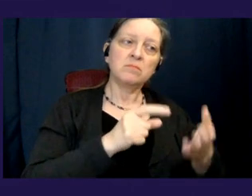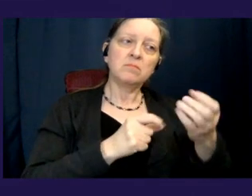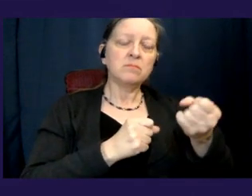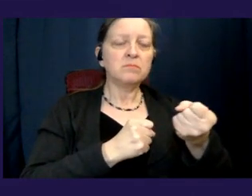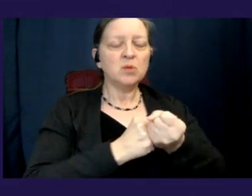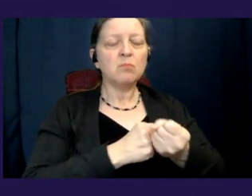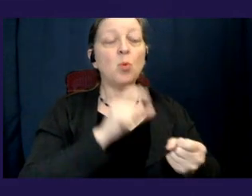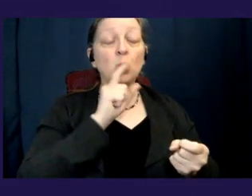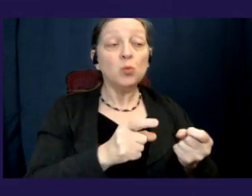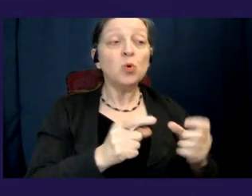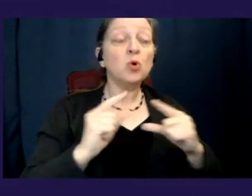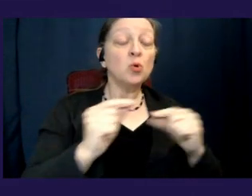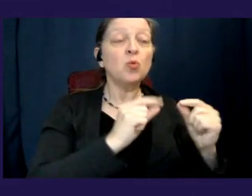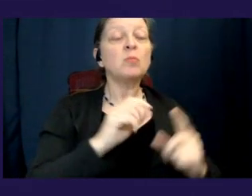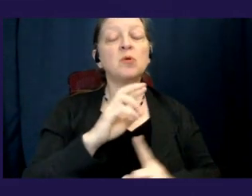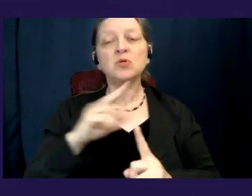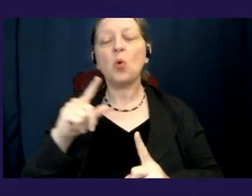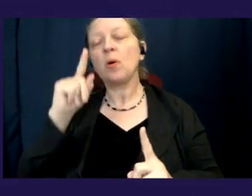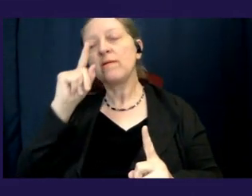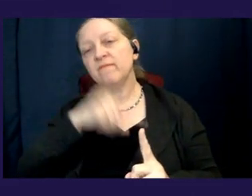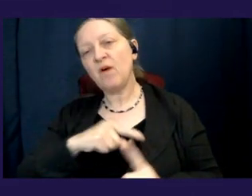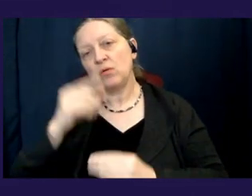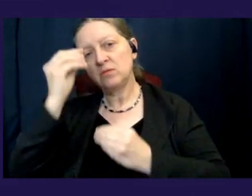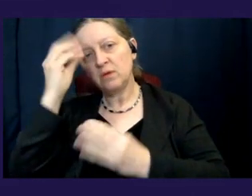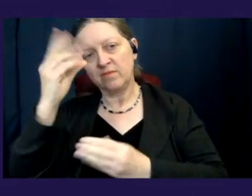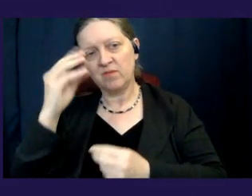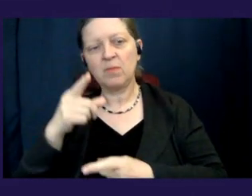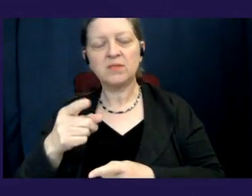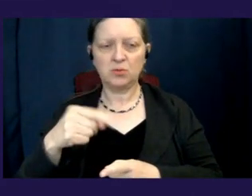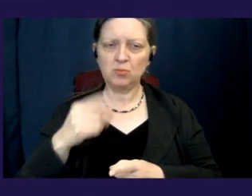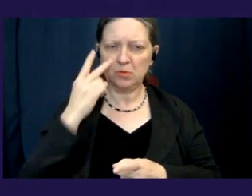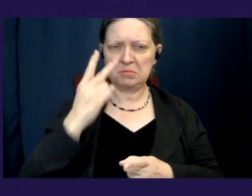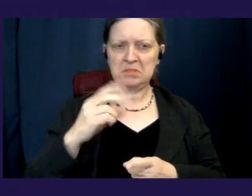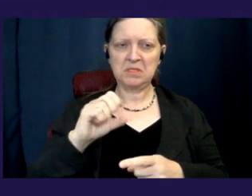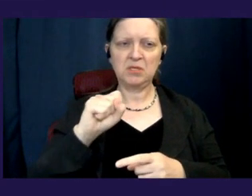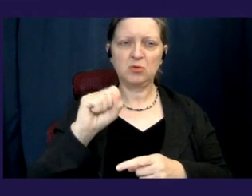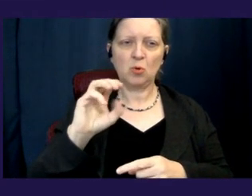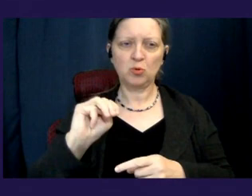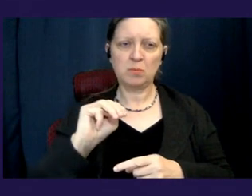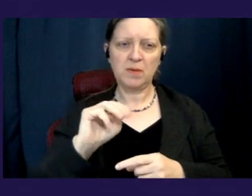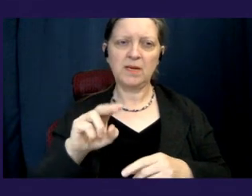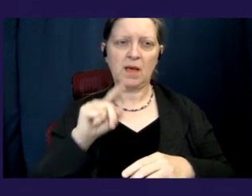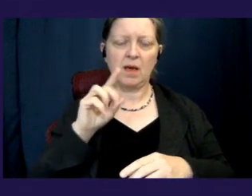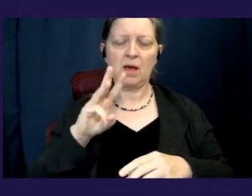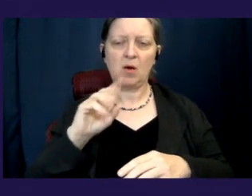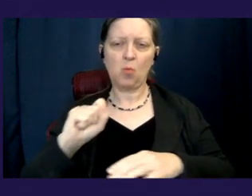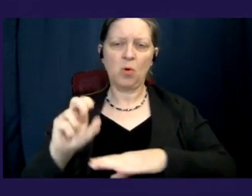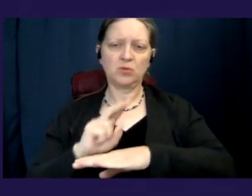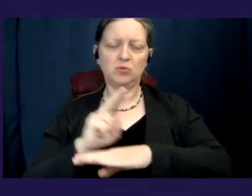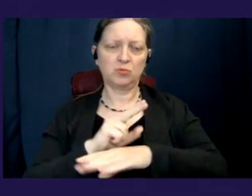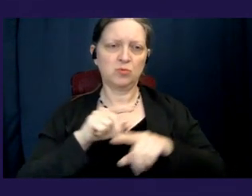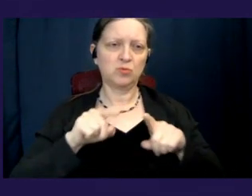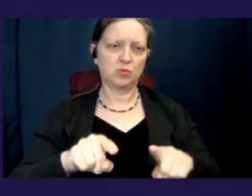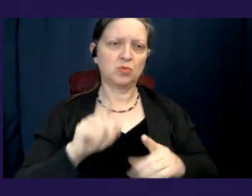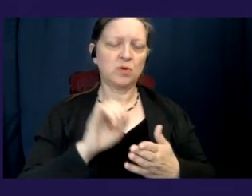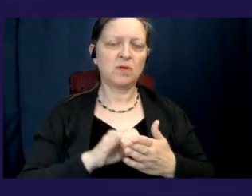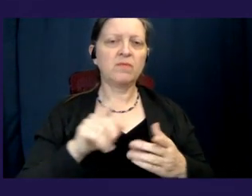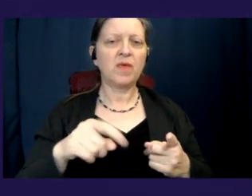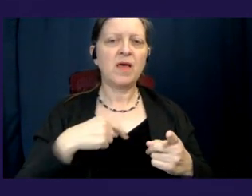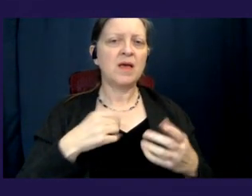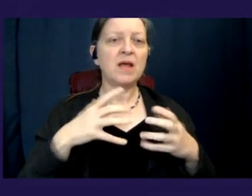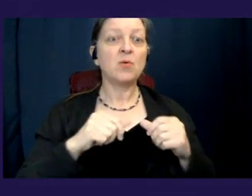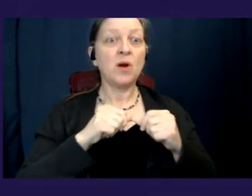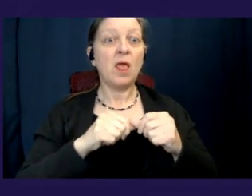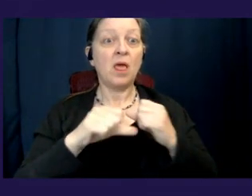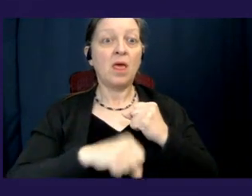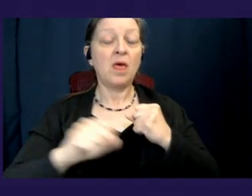we could see that social media was being used. So I don't want to go much longer, but we have this framework. I'm happy to share it and talk about it. But the